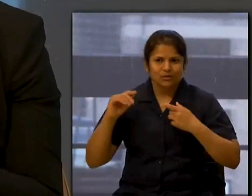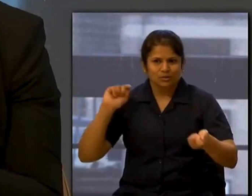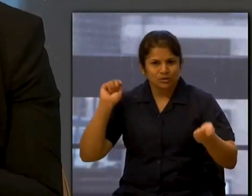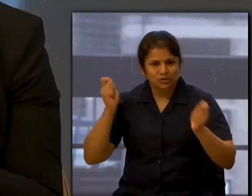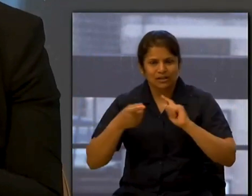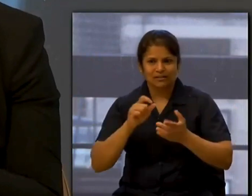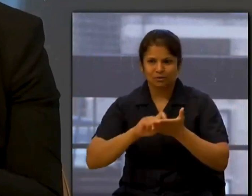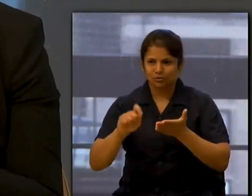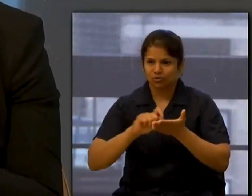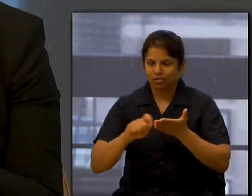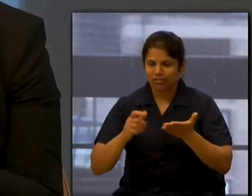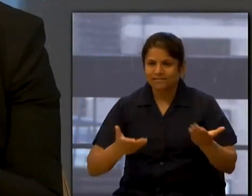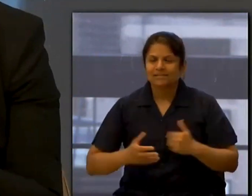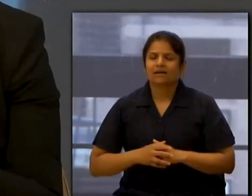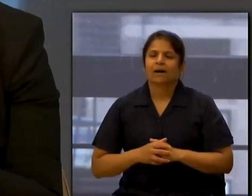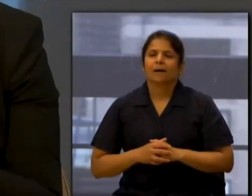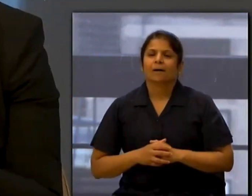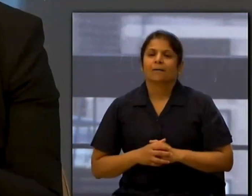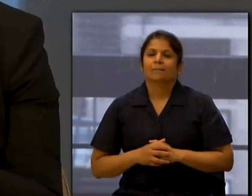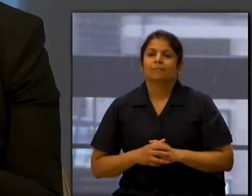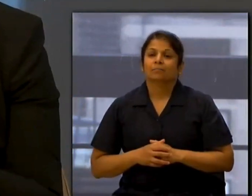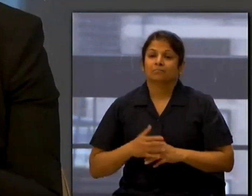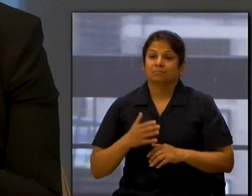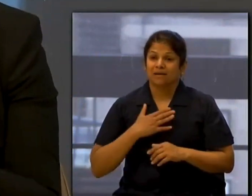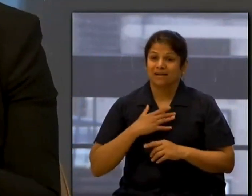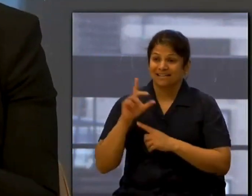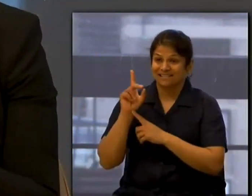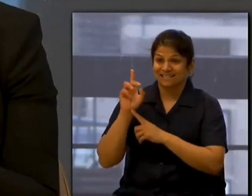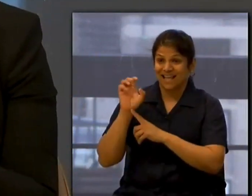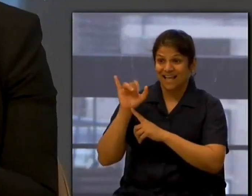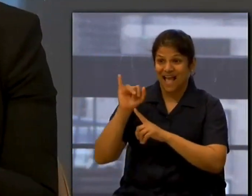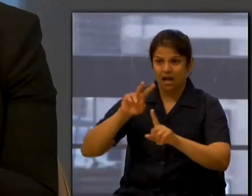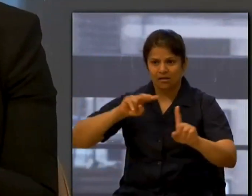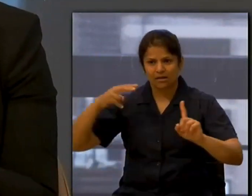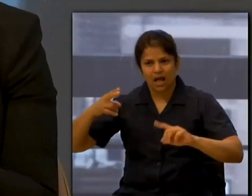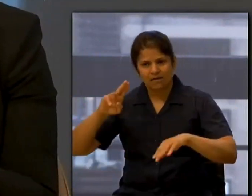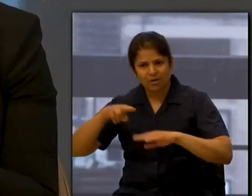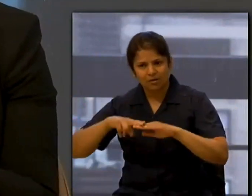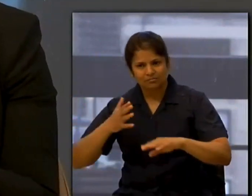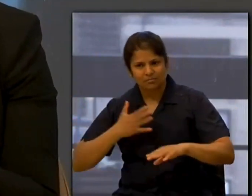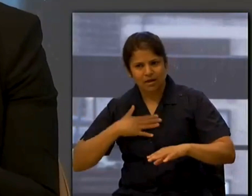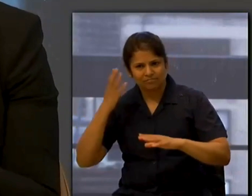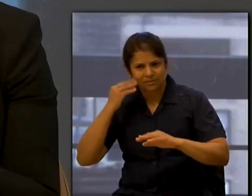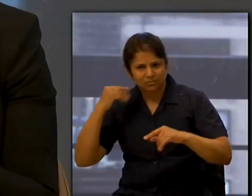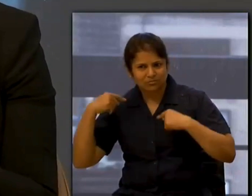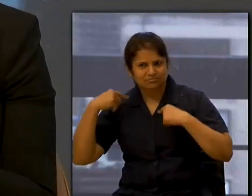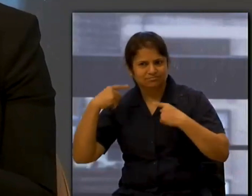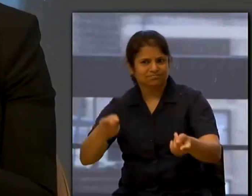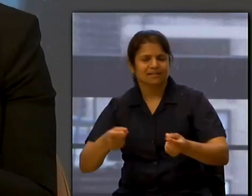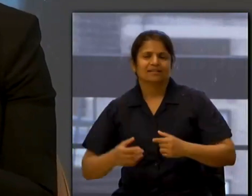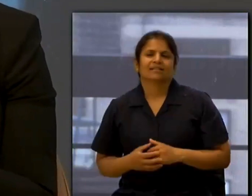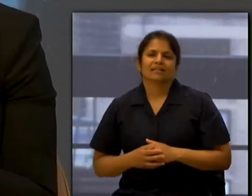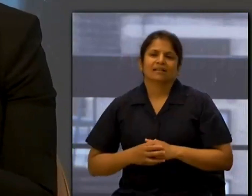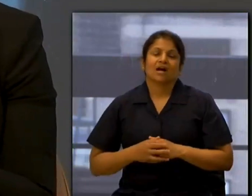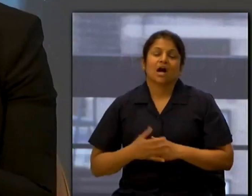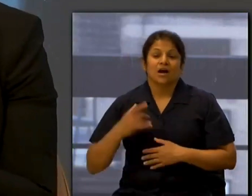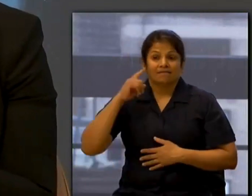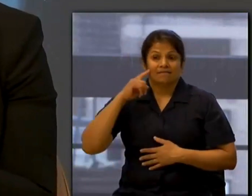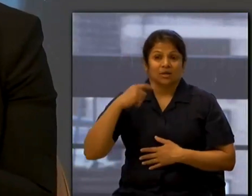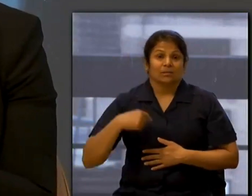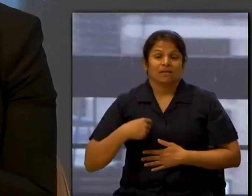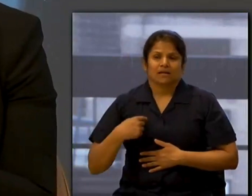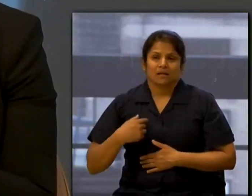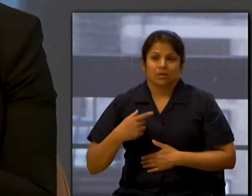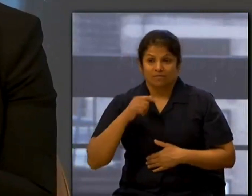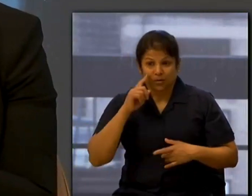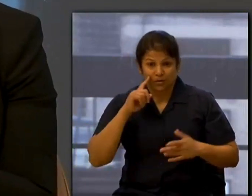I approached it from the DEI angle, given my title, of course. And for me, I'm sure that we've all noticed in our political discourse over